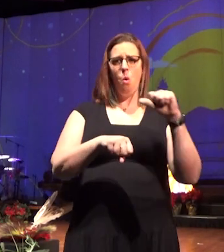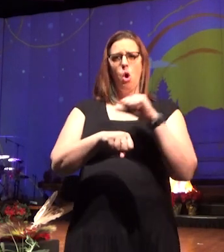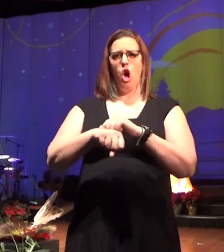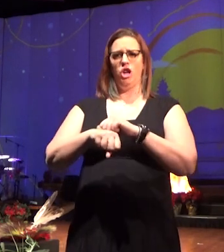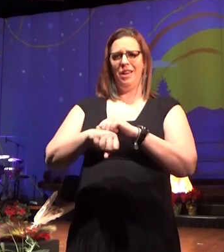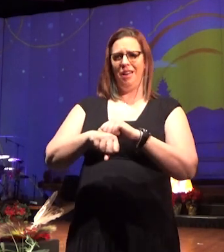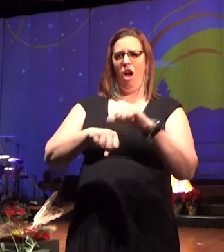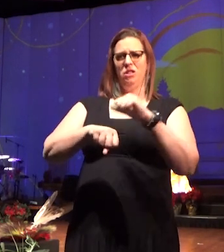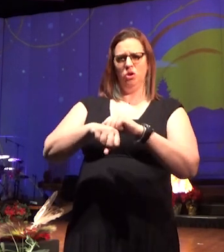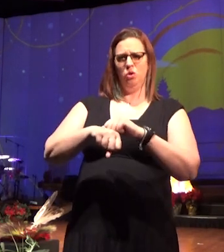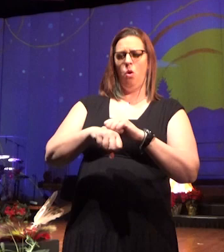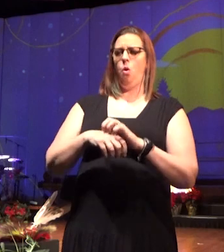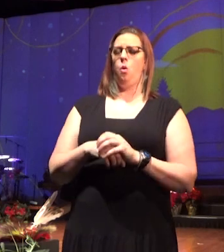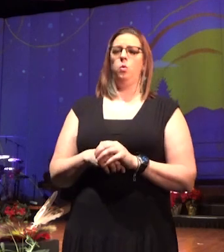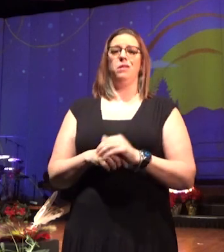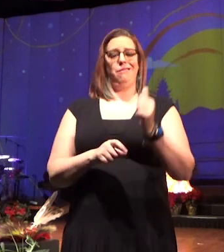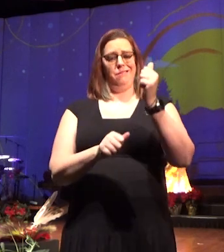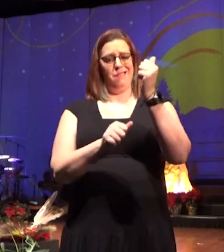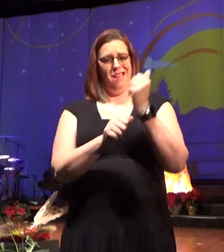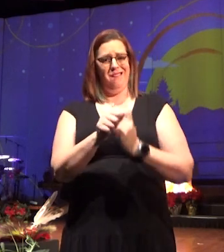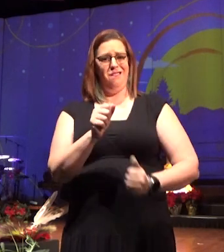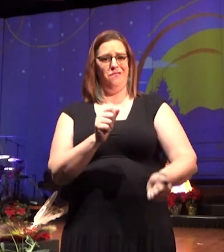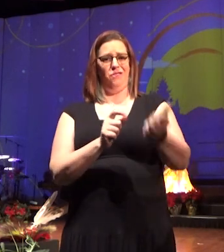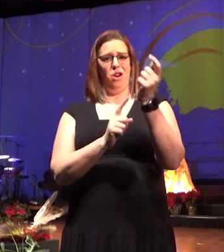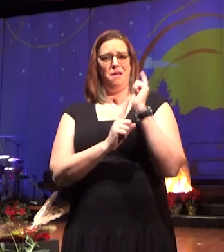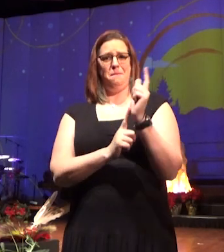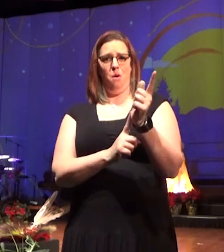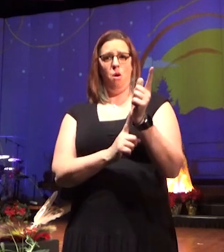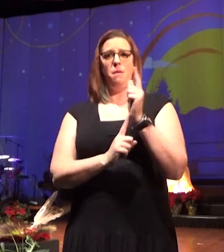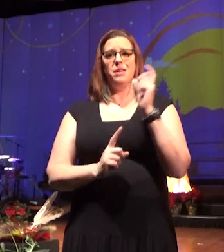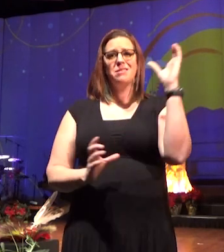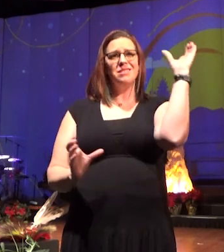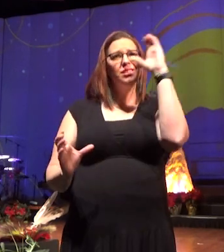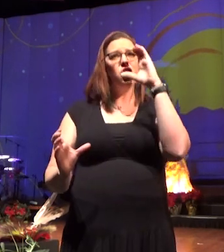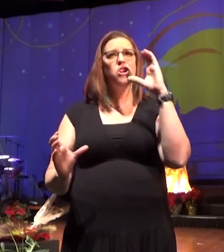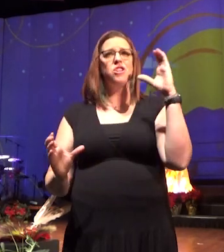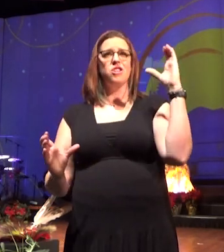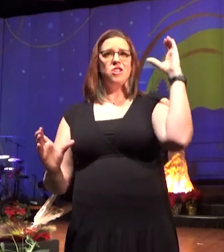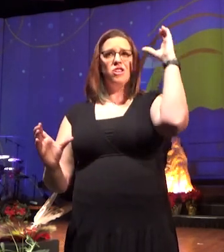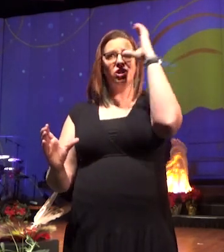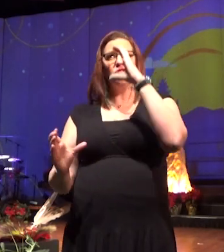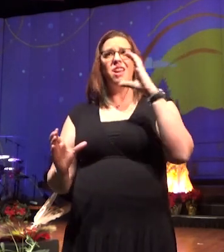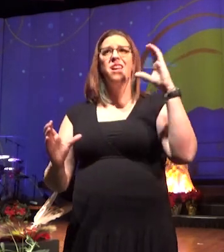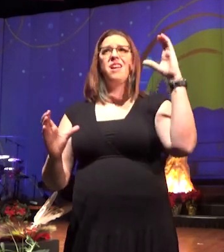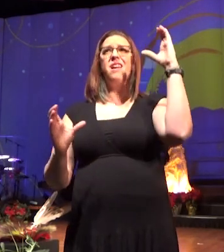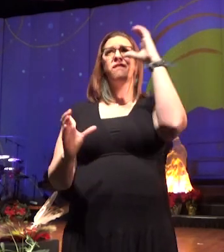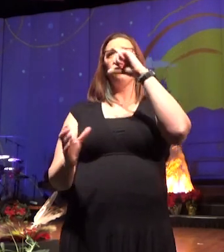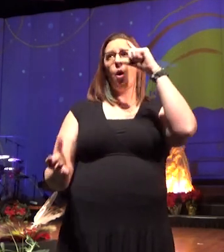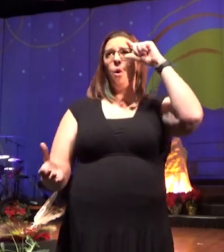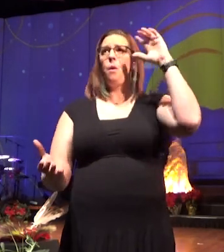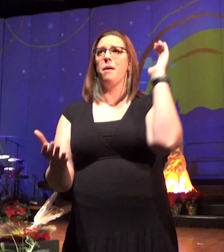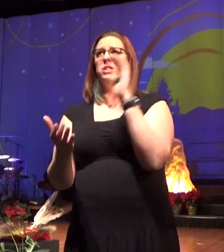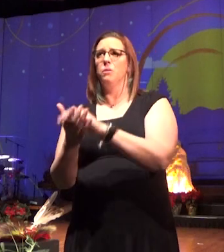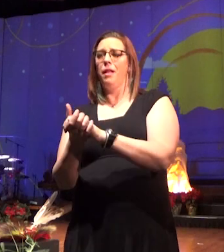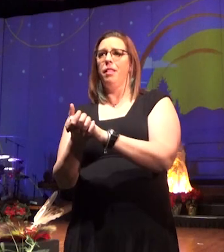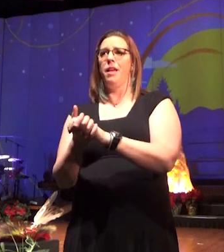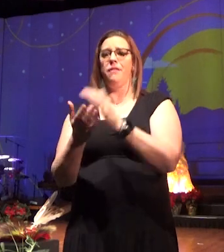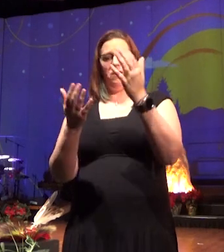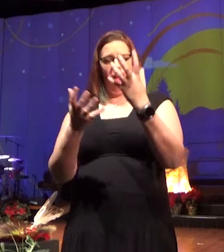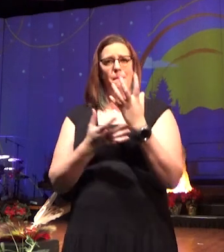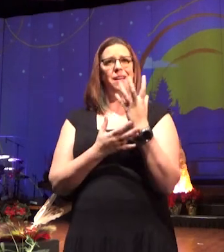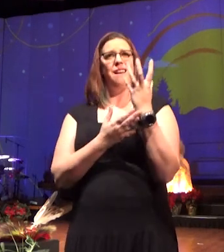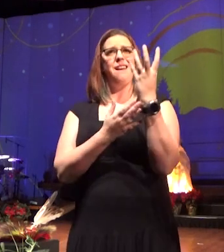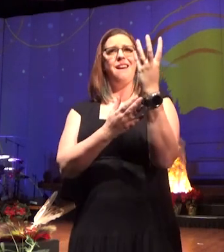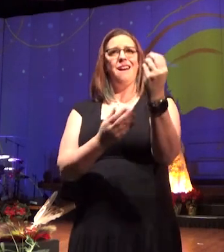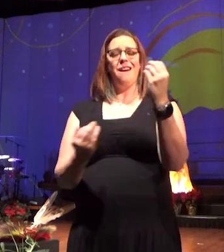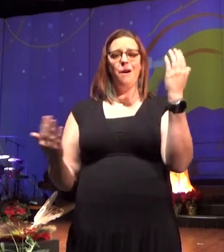Spend each and every moment searching for what to believe. Coming out